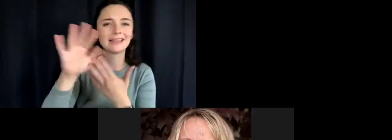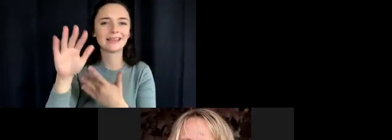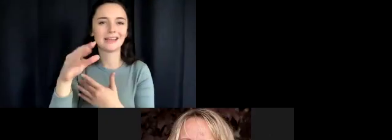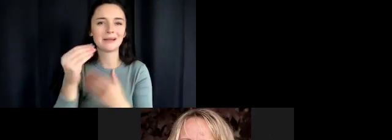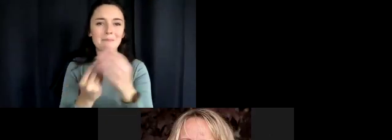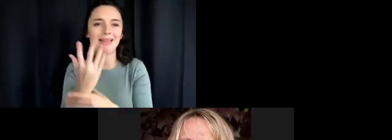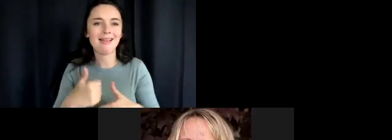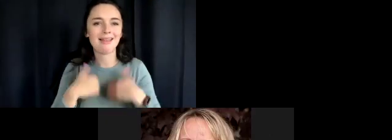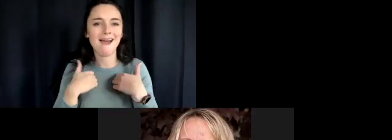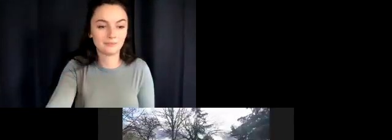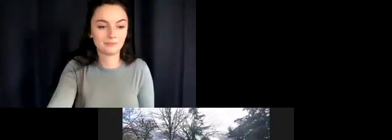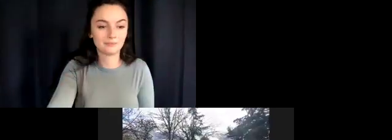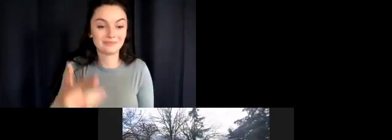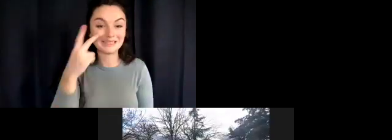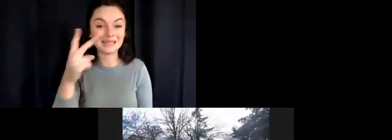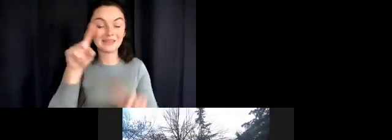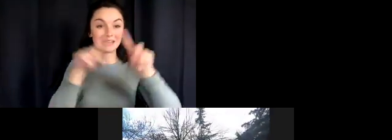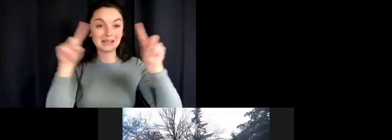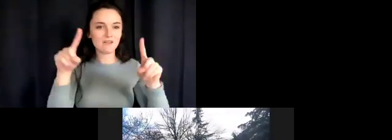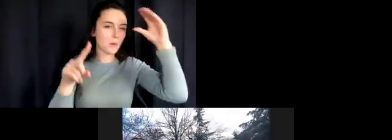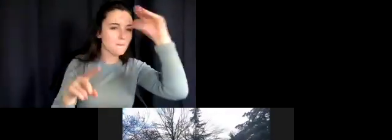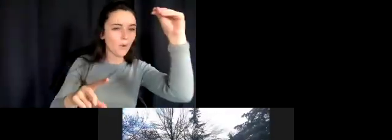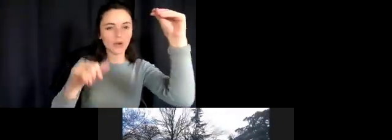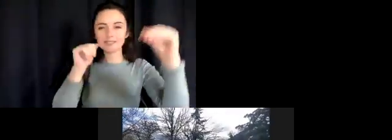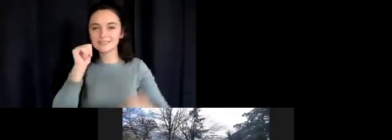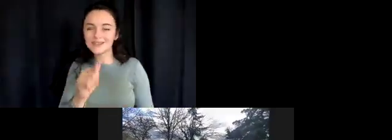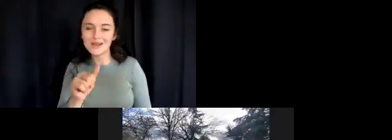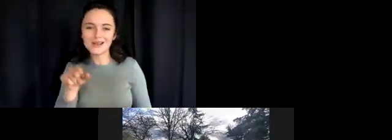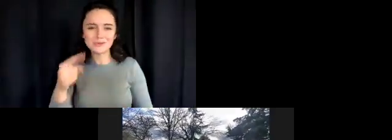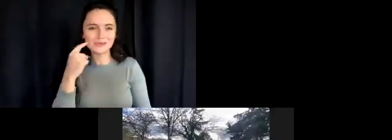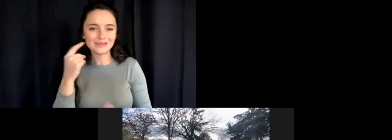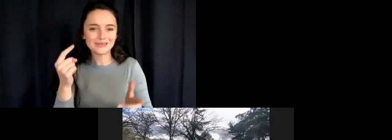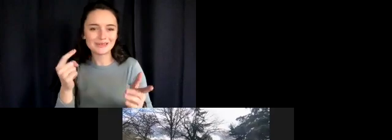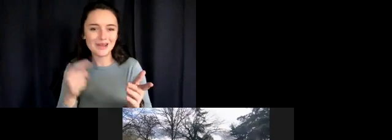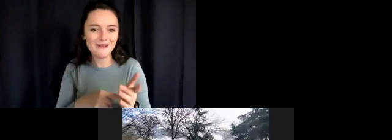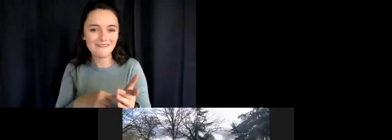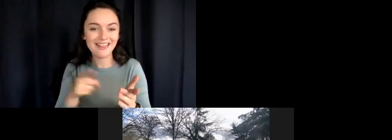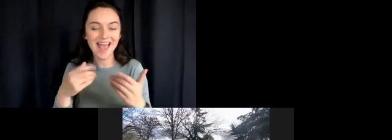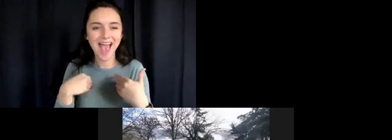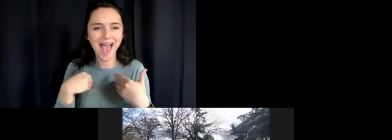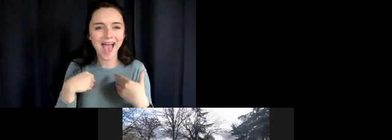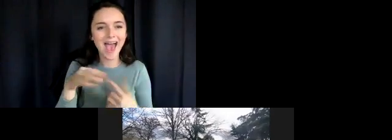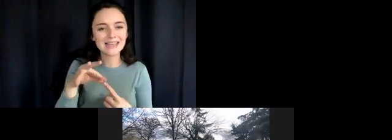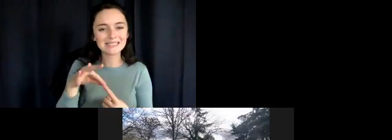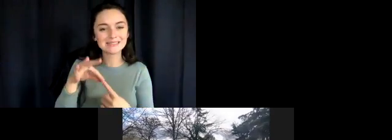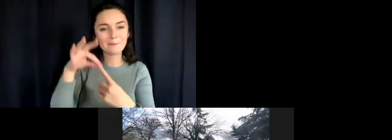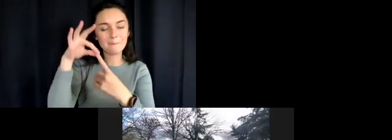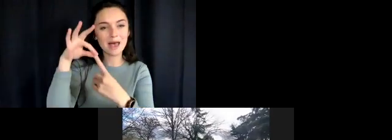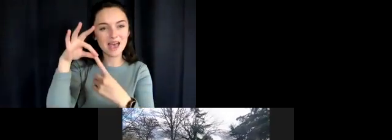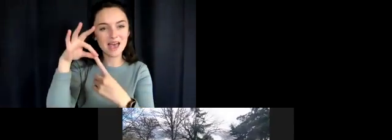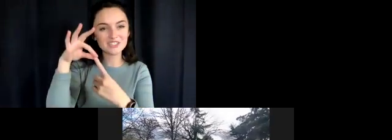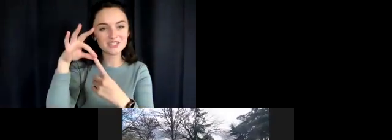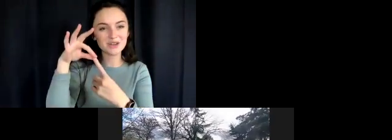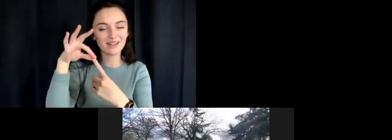be in the water to eat. But if you look closely, some of them have these special bands. They're almost like little rings that are above